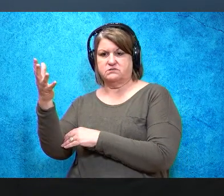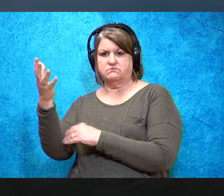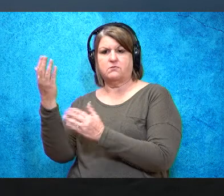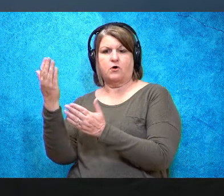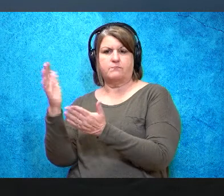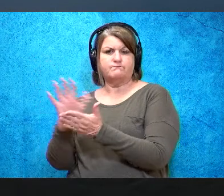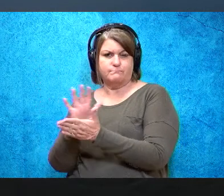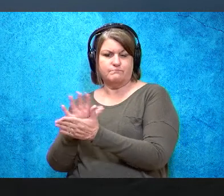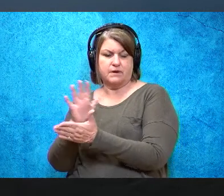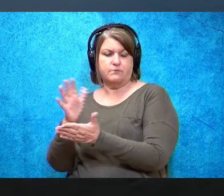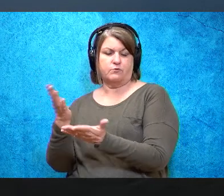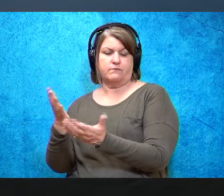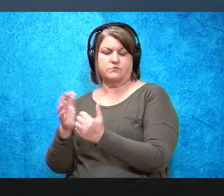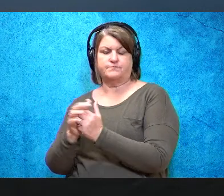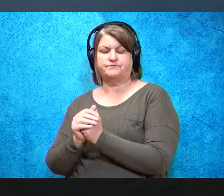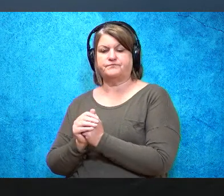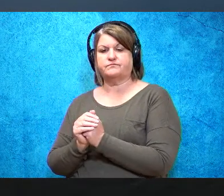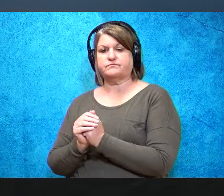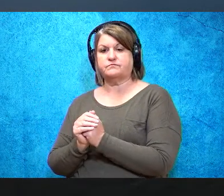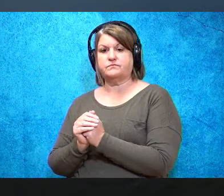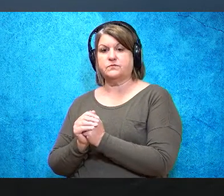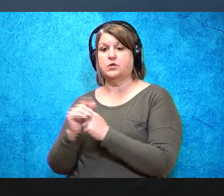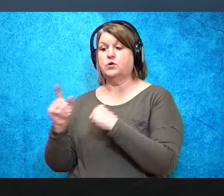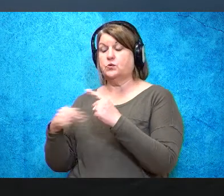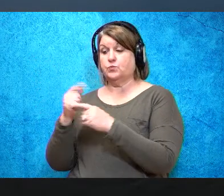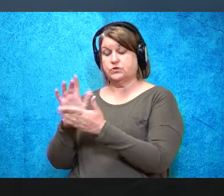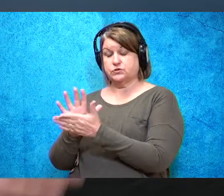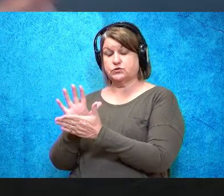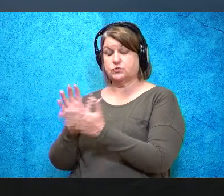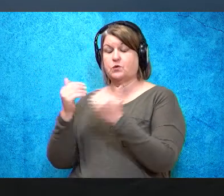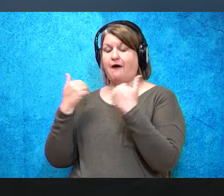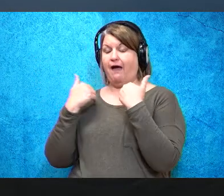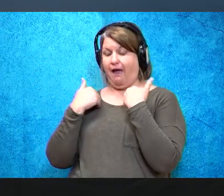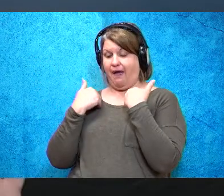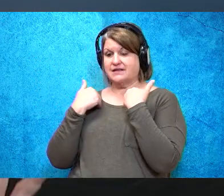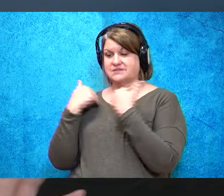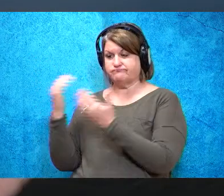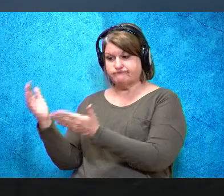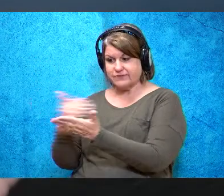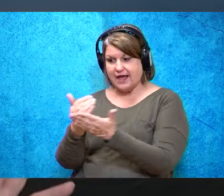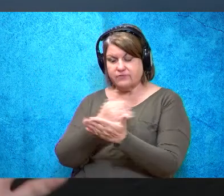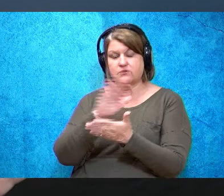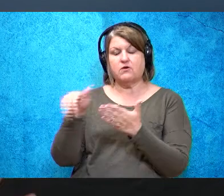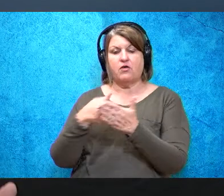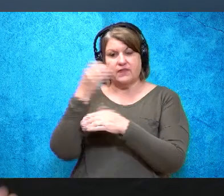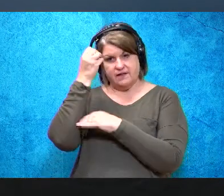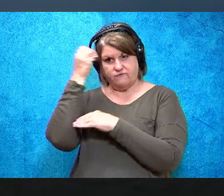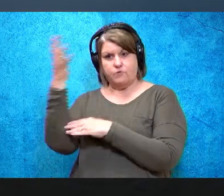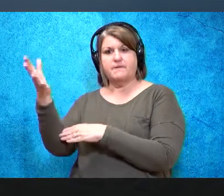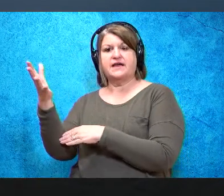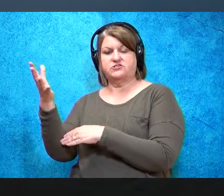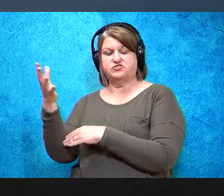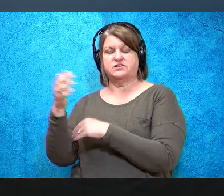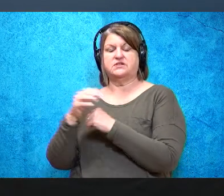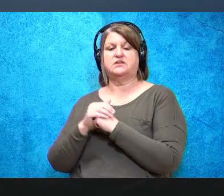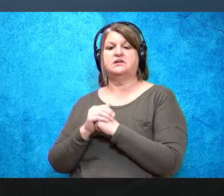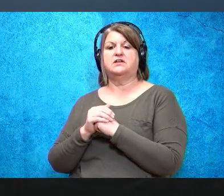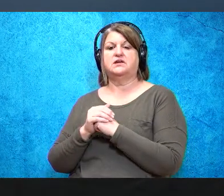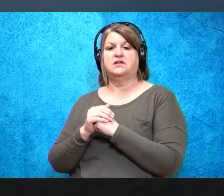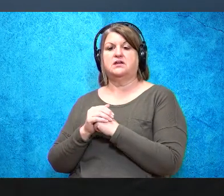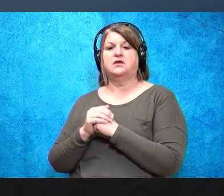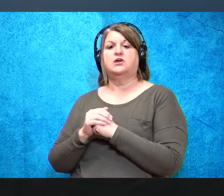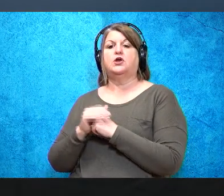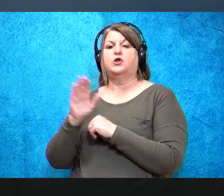that information and they can seal your registration, then your records will show up in the new